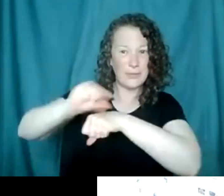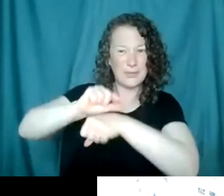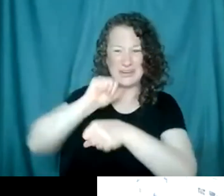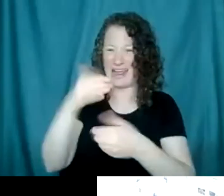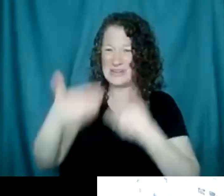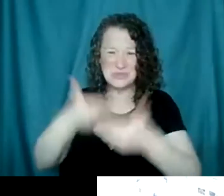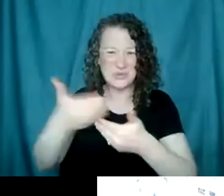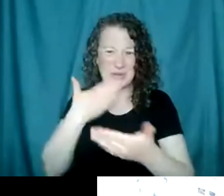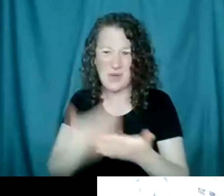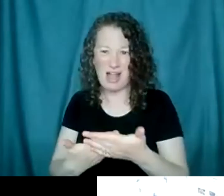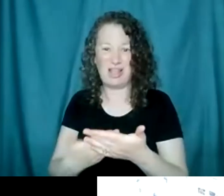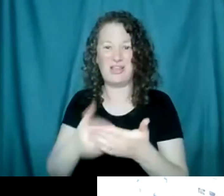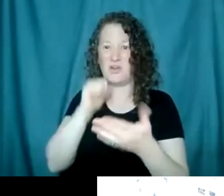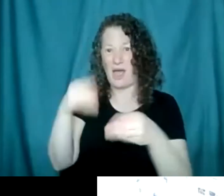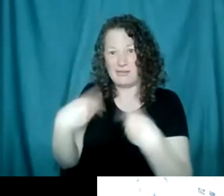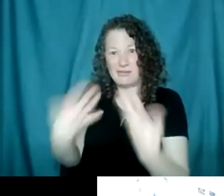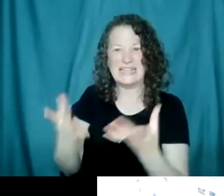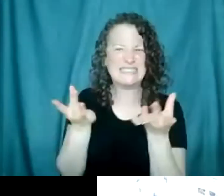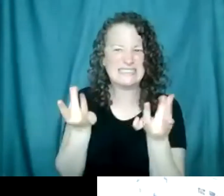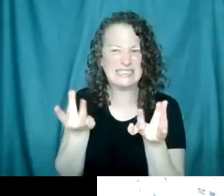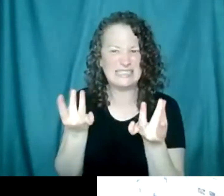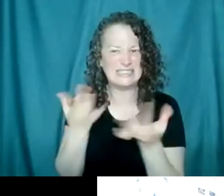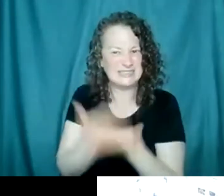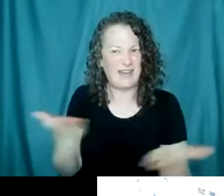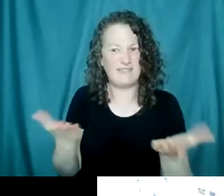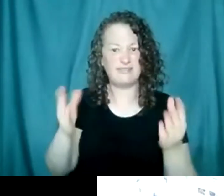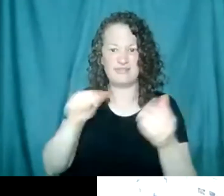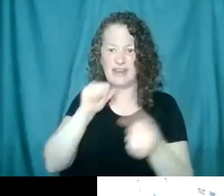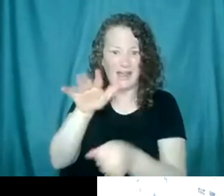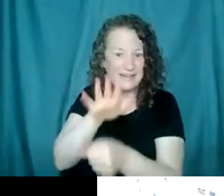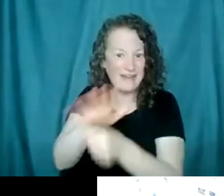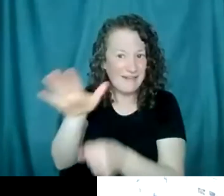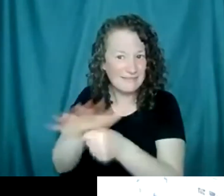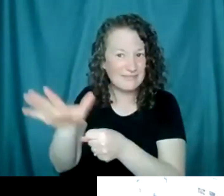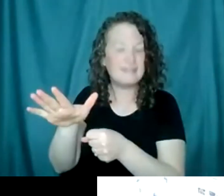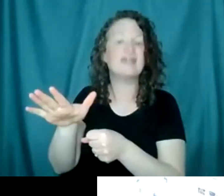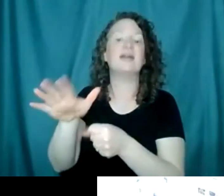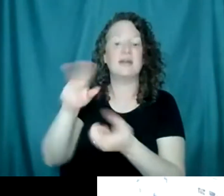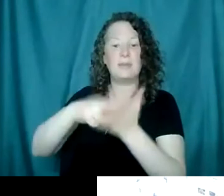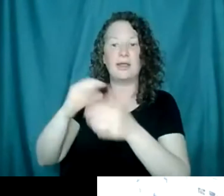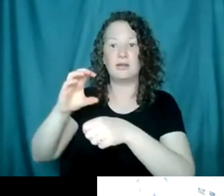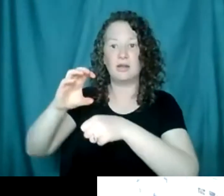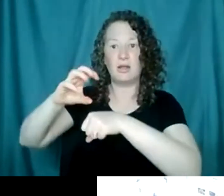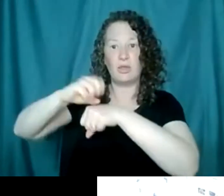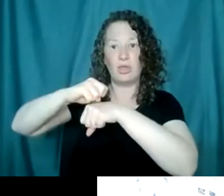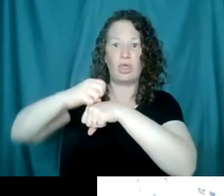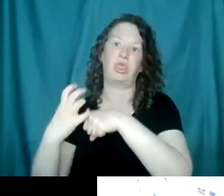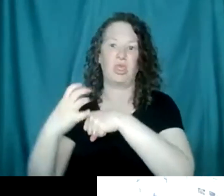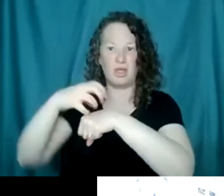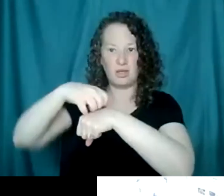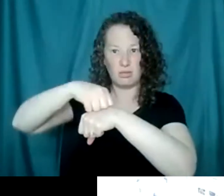much glue adhesion to those aggregates, then your aggregates may not be as